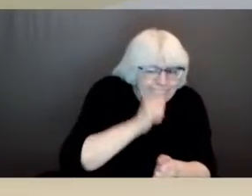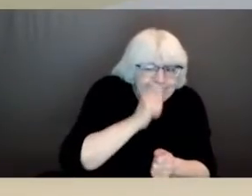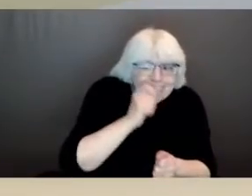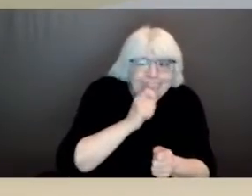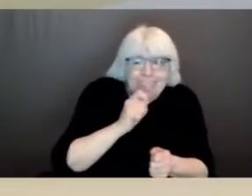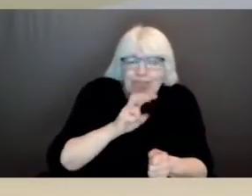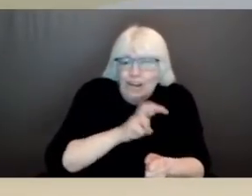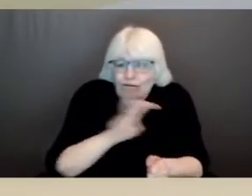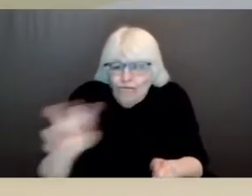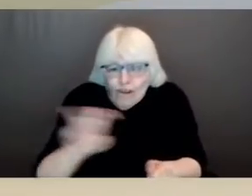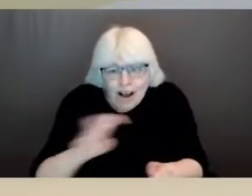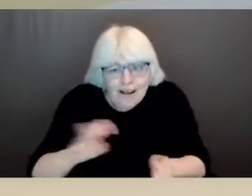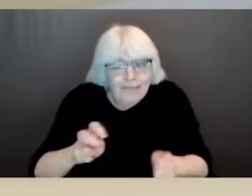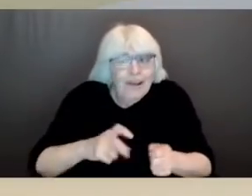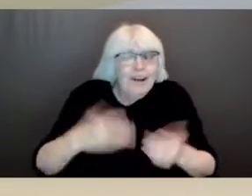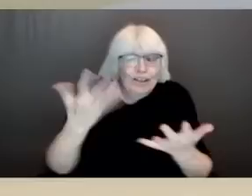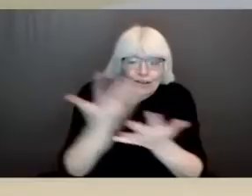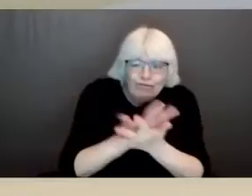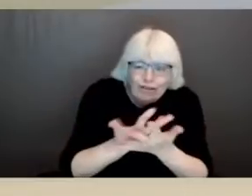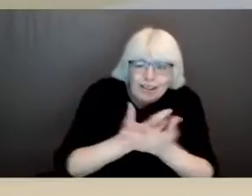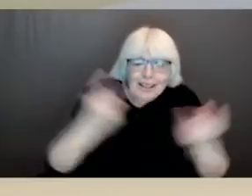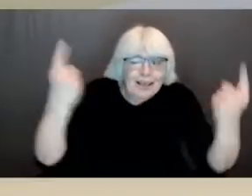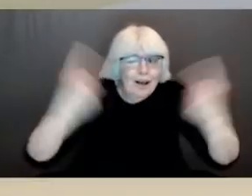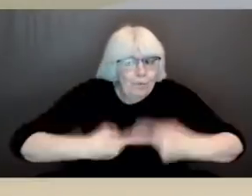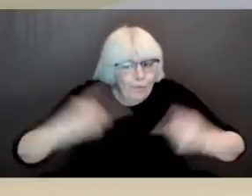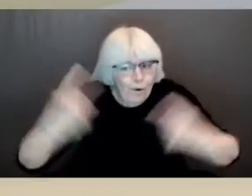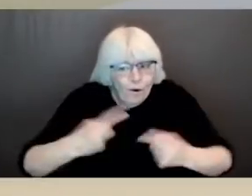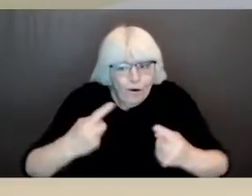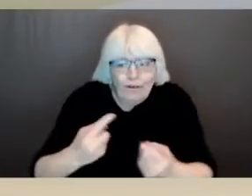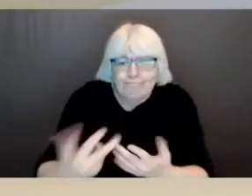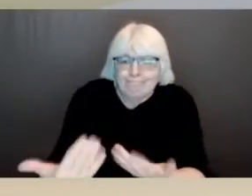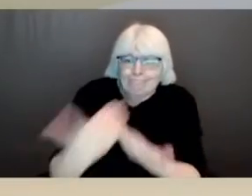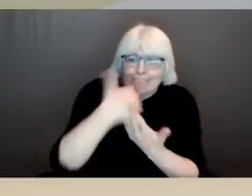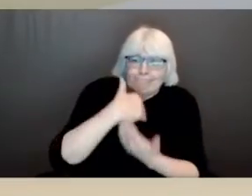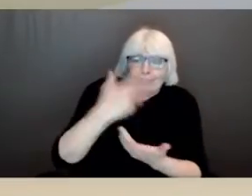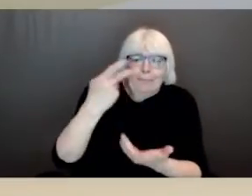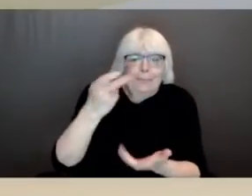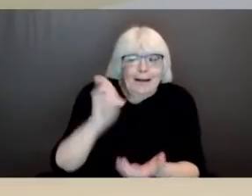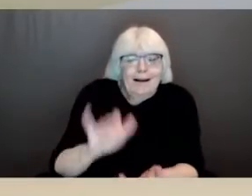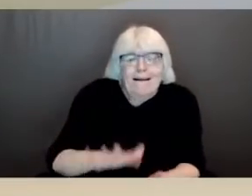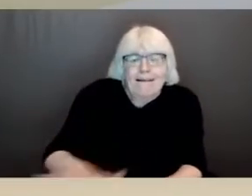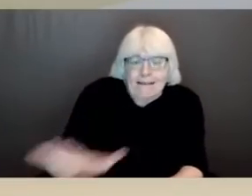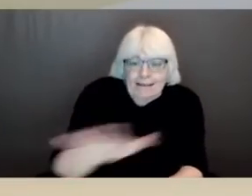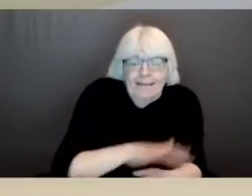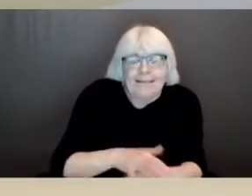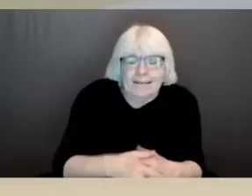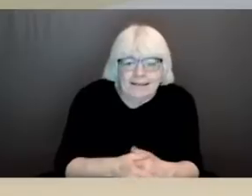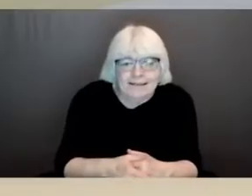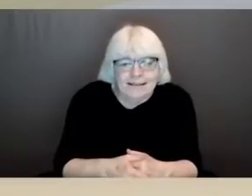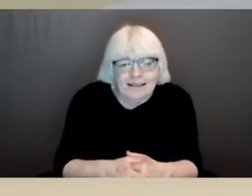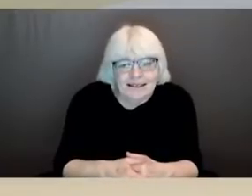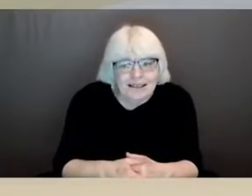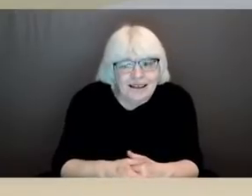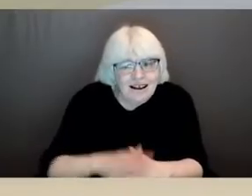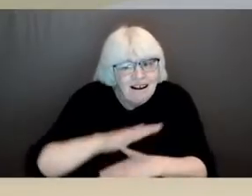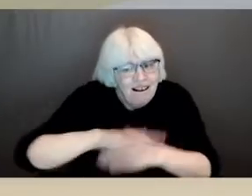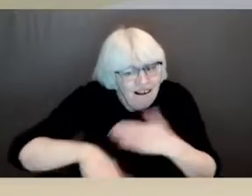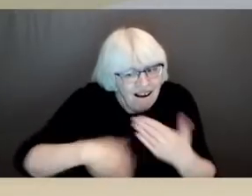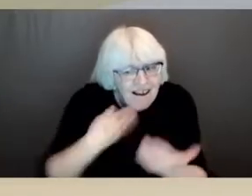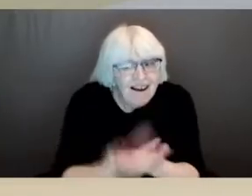the points of entry. And we're all trying to get through this. And I appreciate there